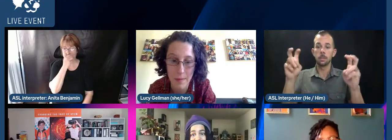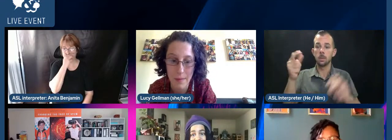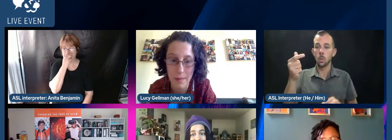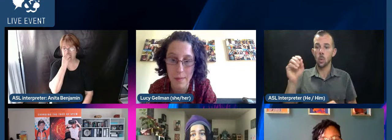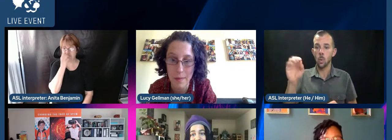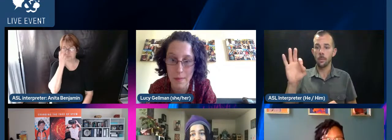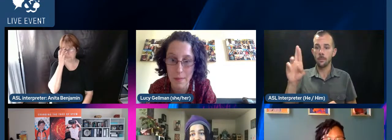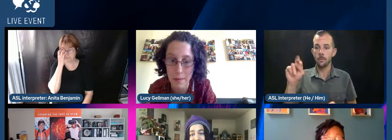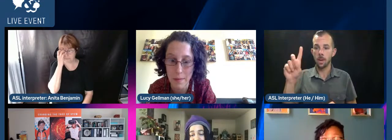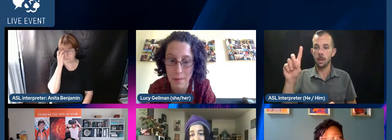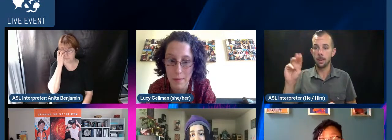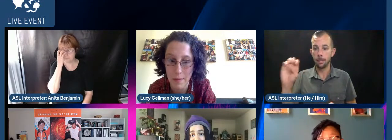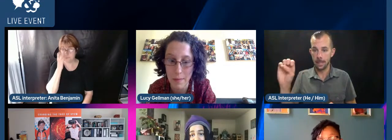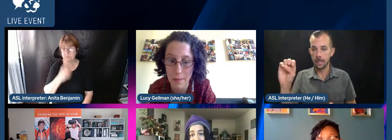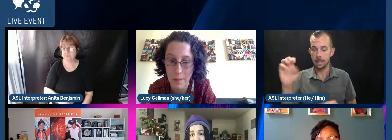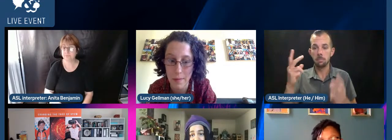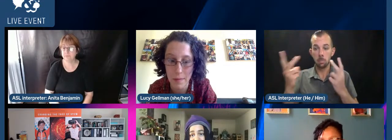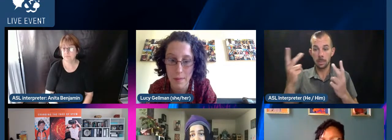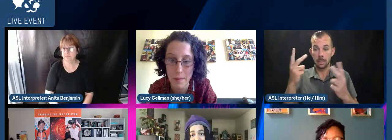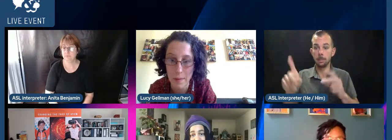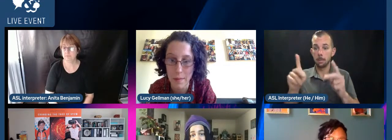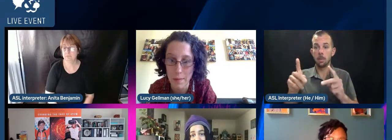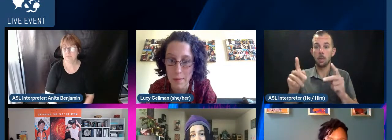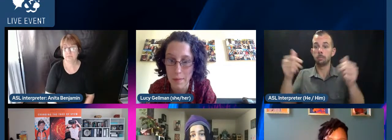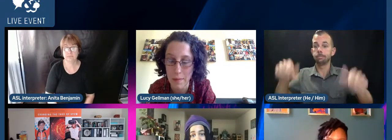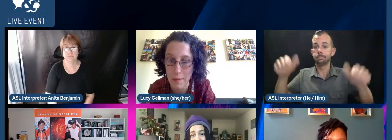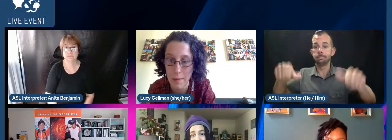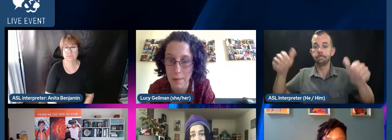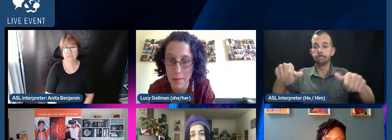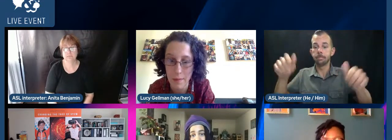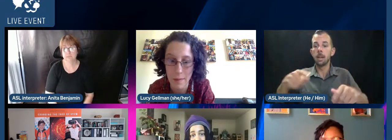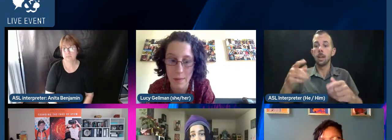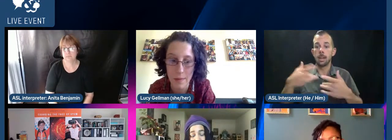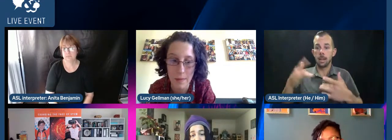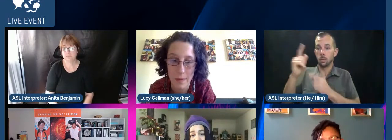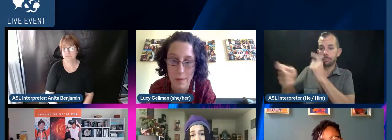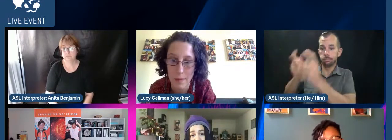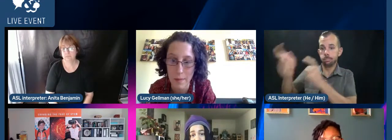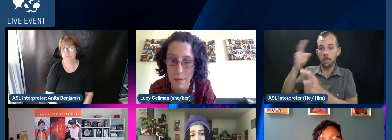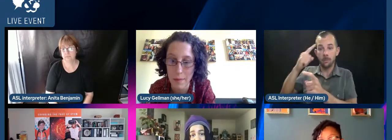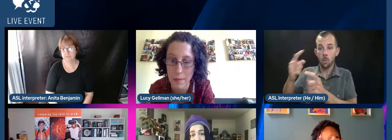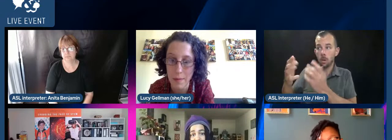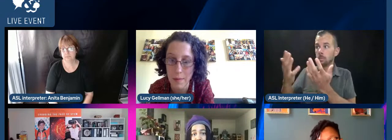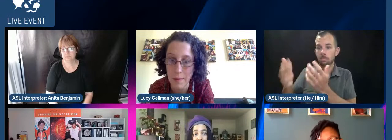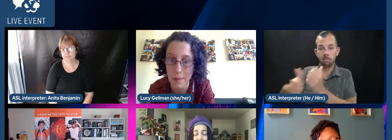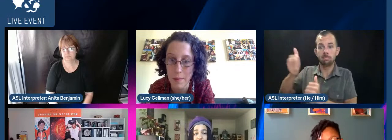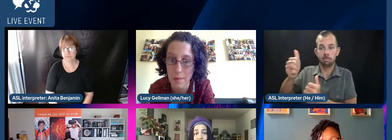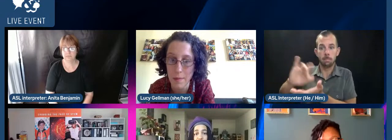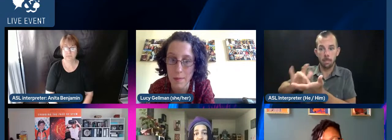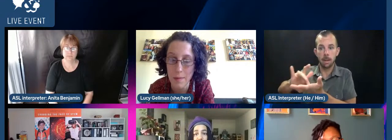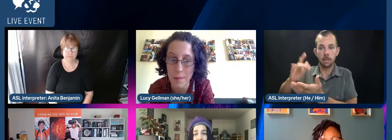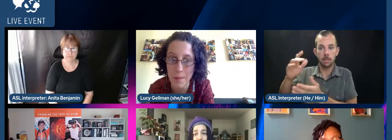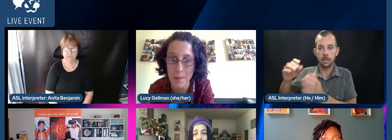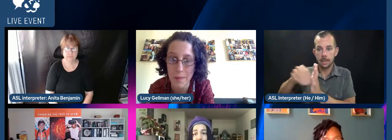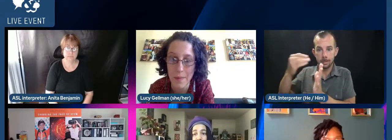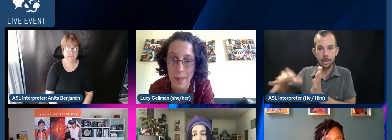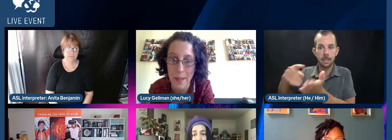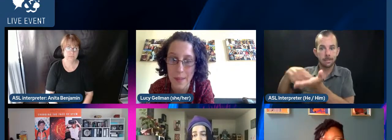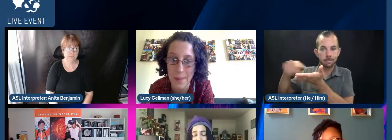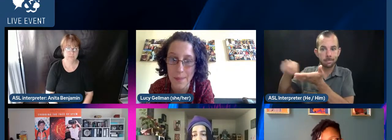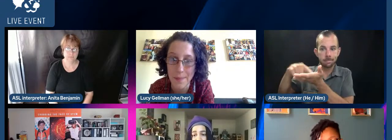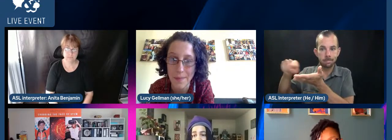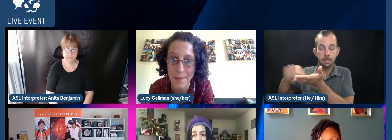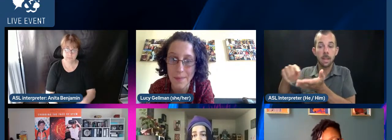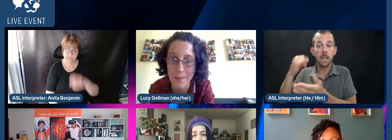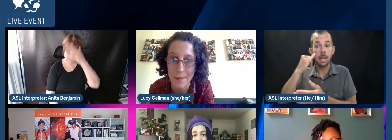of GoFundMes are for medical expenses. We still don't have universal healthcare. If you are an ally to disabled people, you will put money in